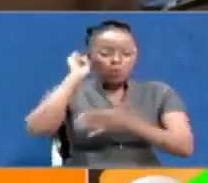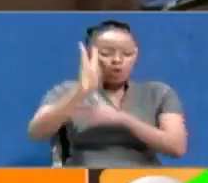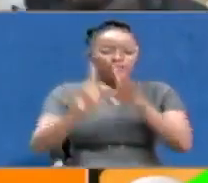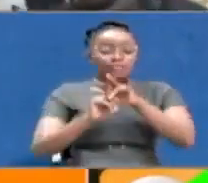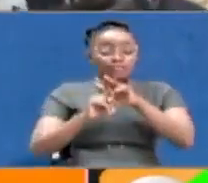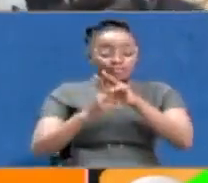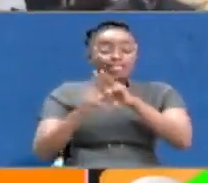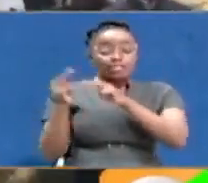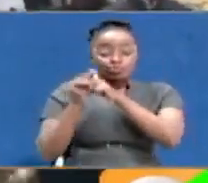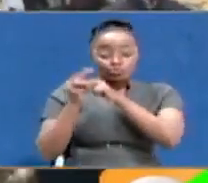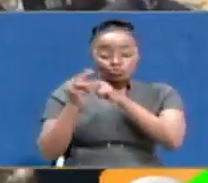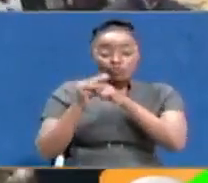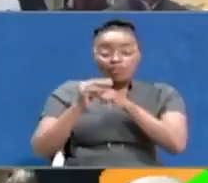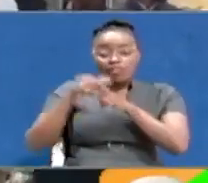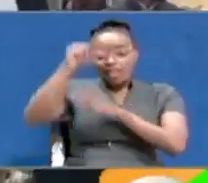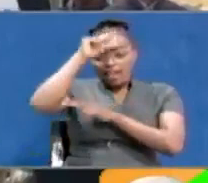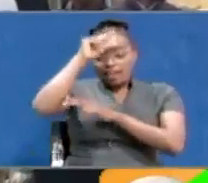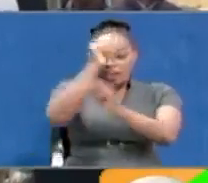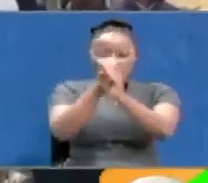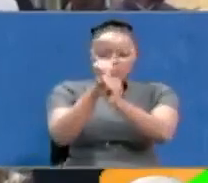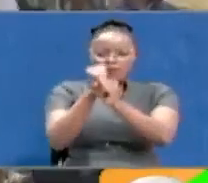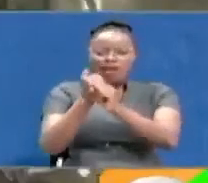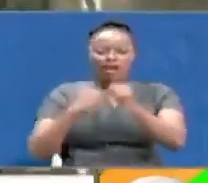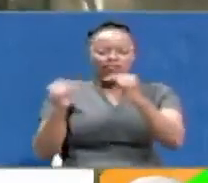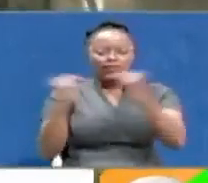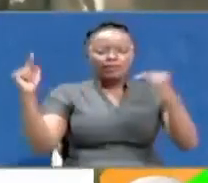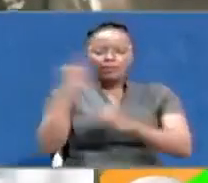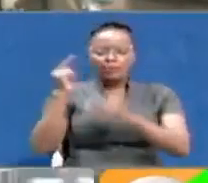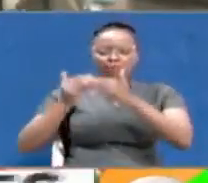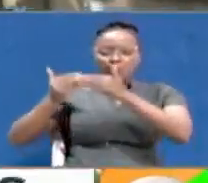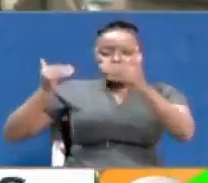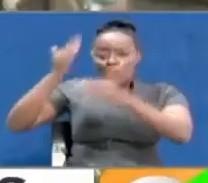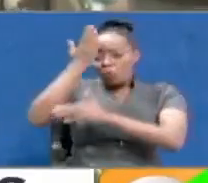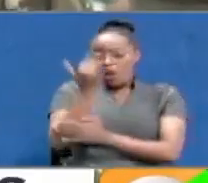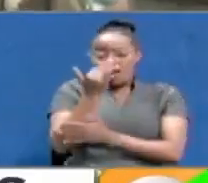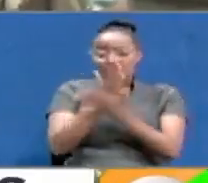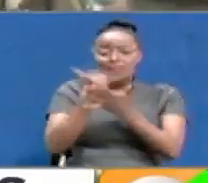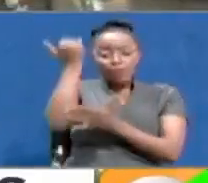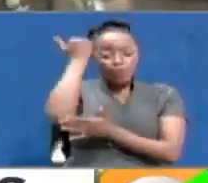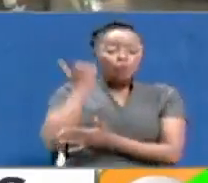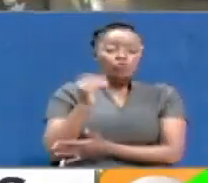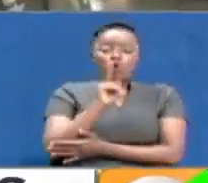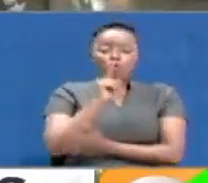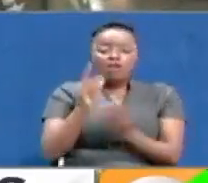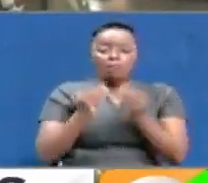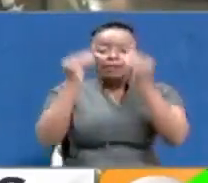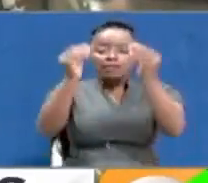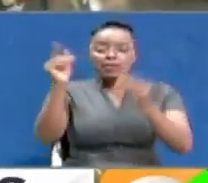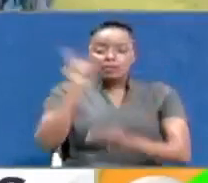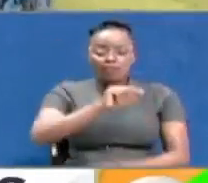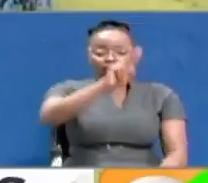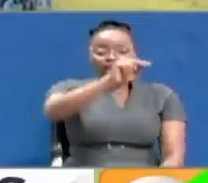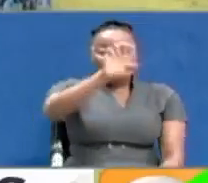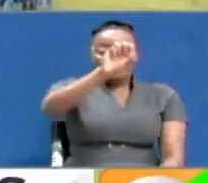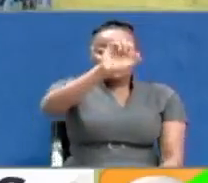as early as tomorrow. The government's efforts have encountered a degree of opposition in the past, as numerous court orders have been issued. Nessuit